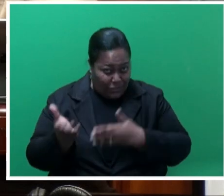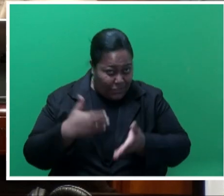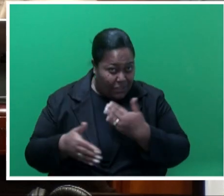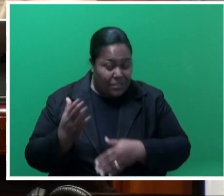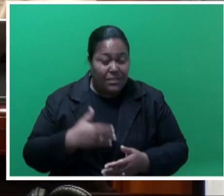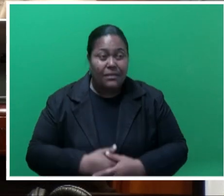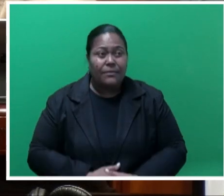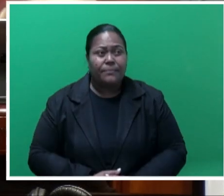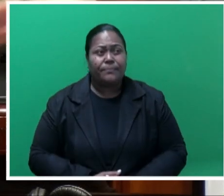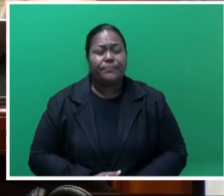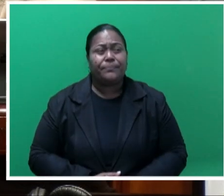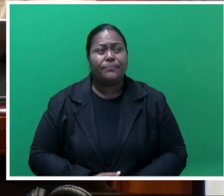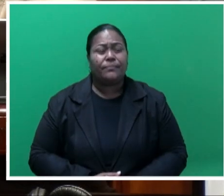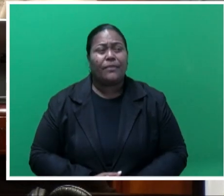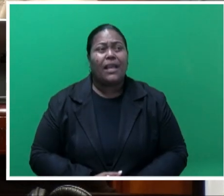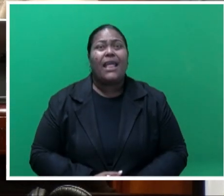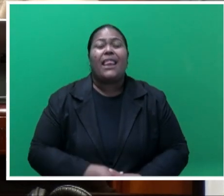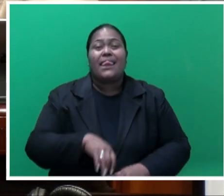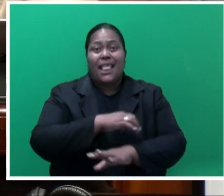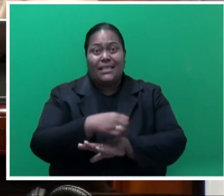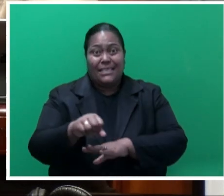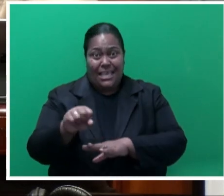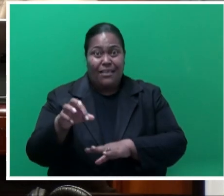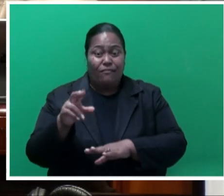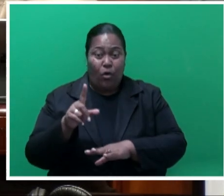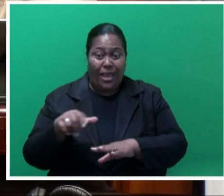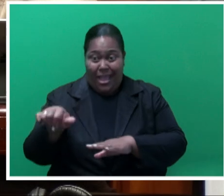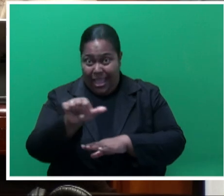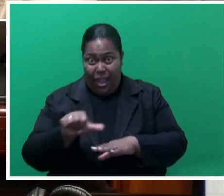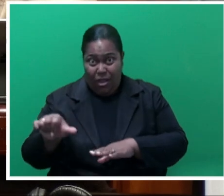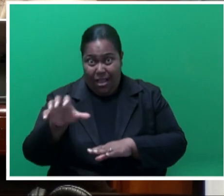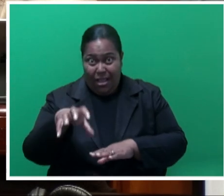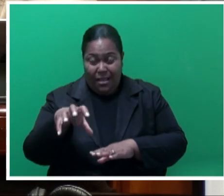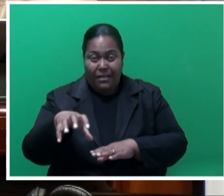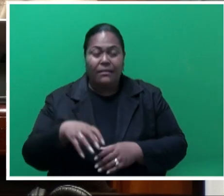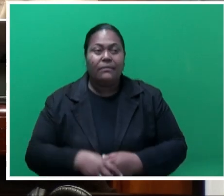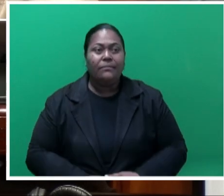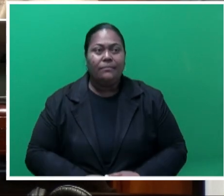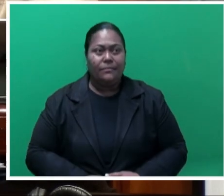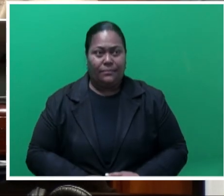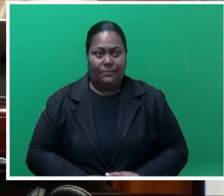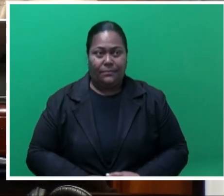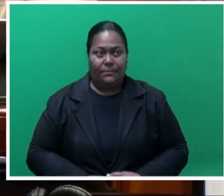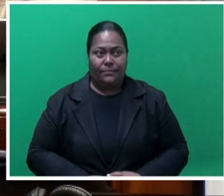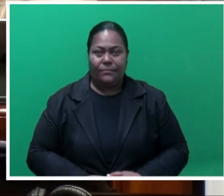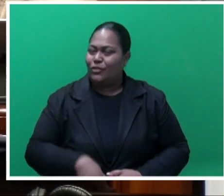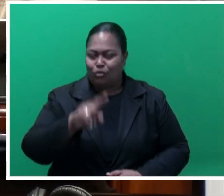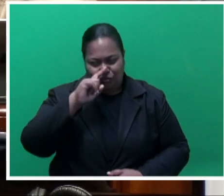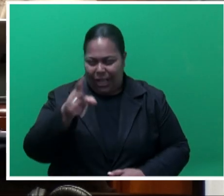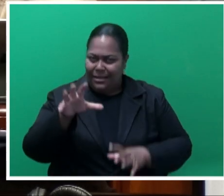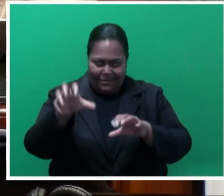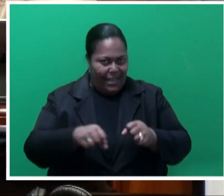Director of Lands, who's leasing the catchment area, shall not remove, dispose of by sale, take or injure